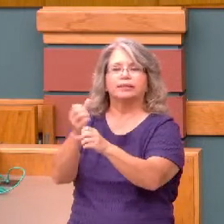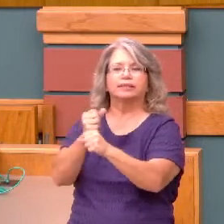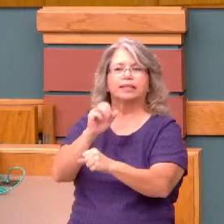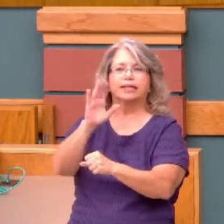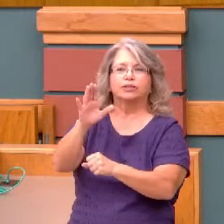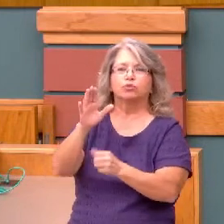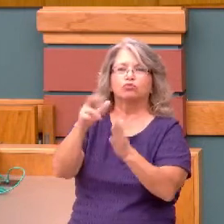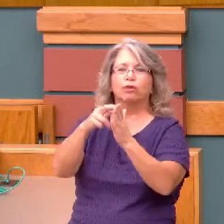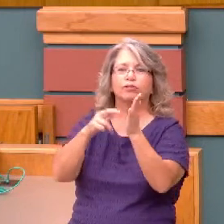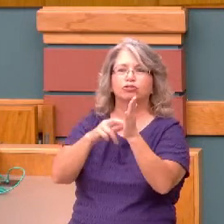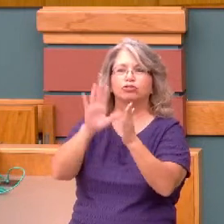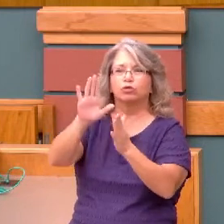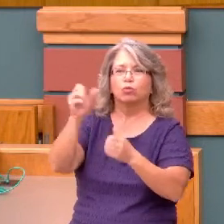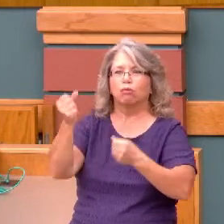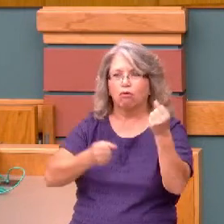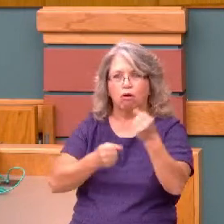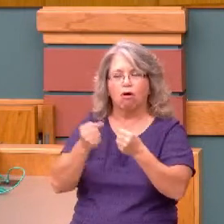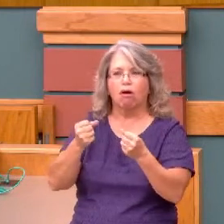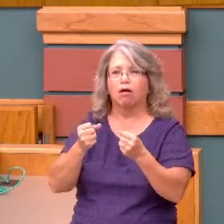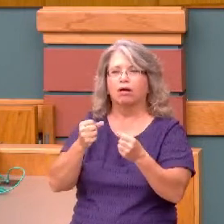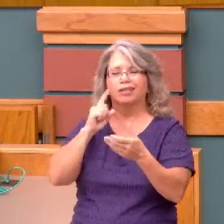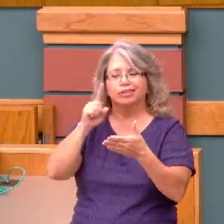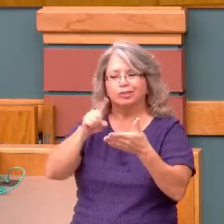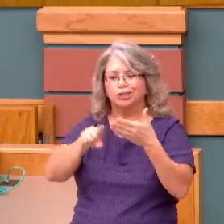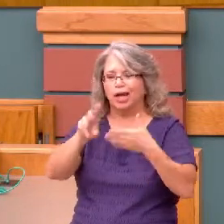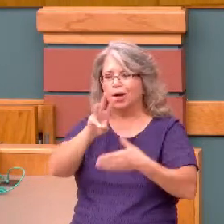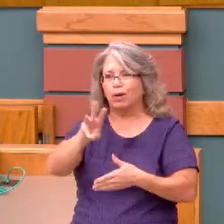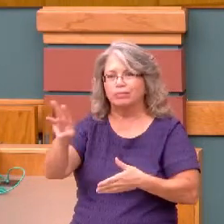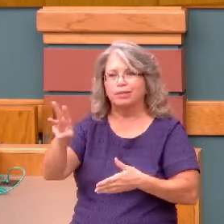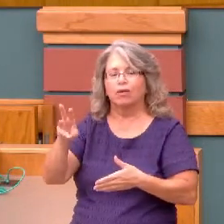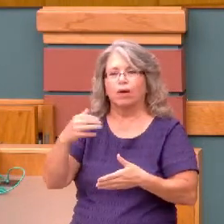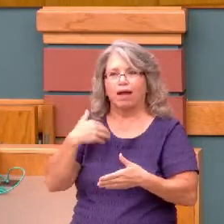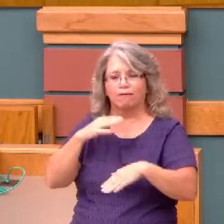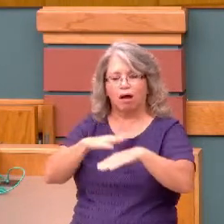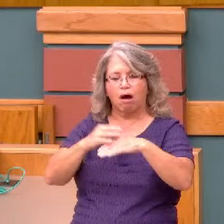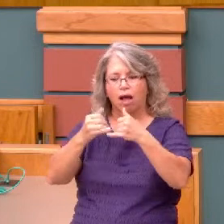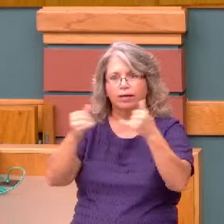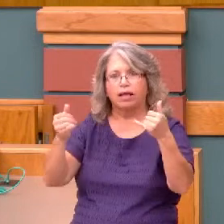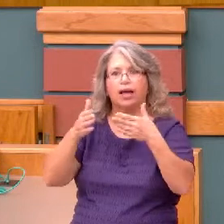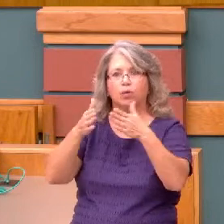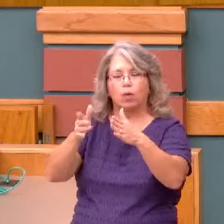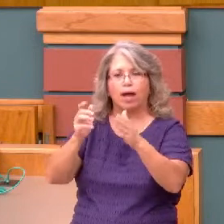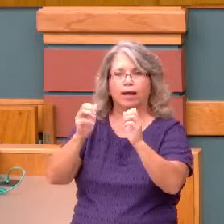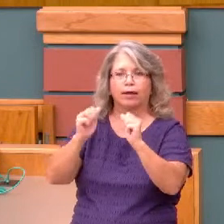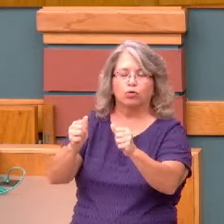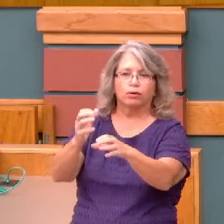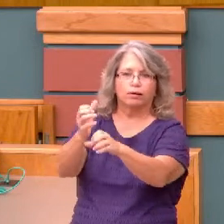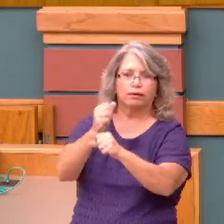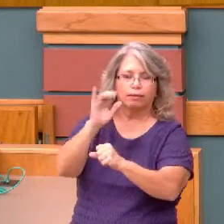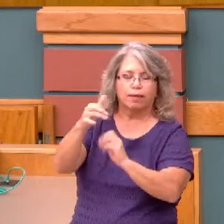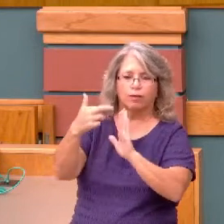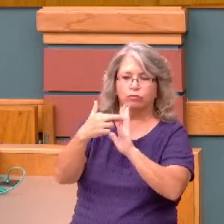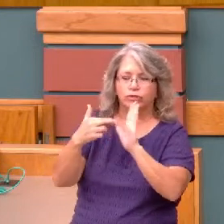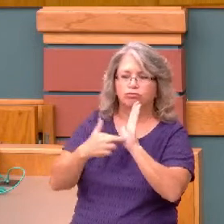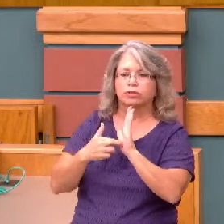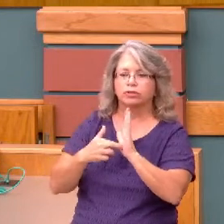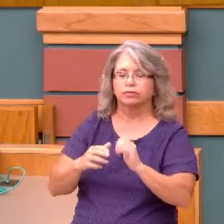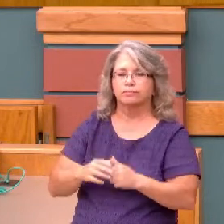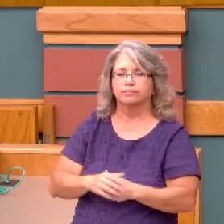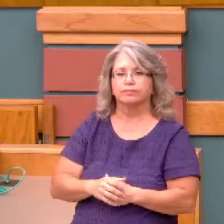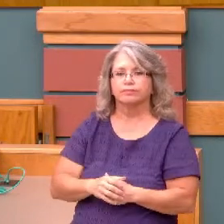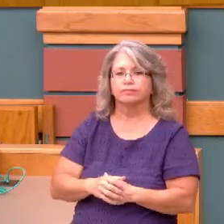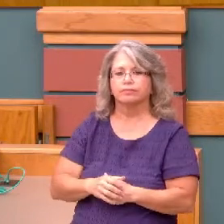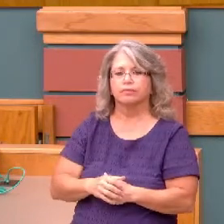website, but there is an online process in case you need to fulfill that need. We